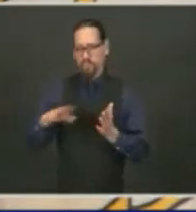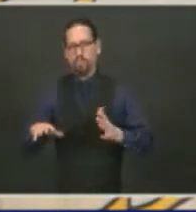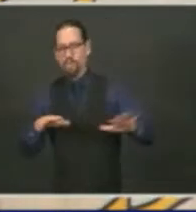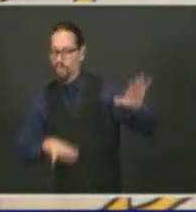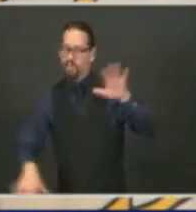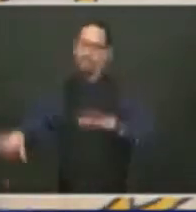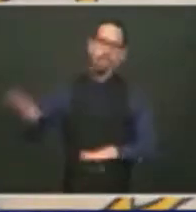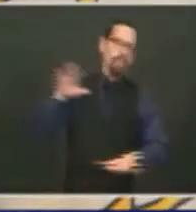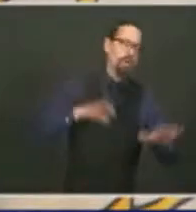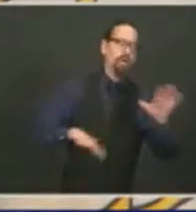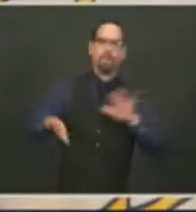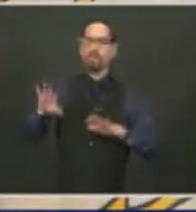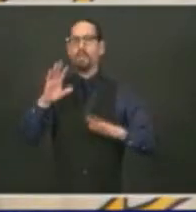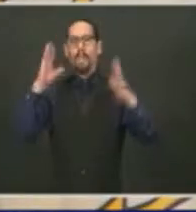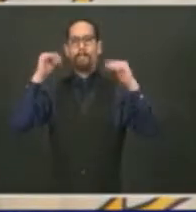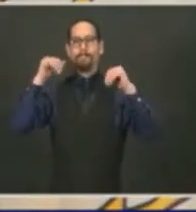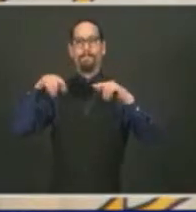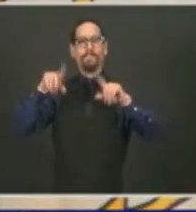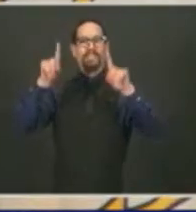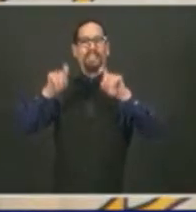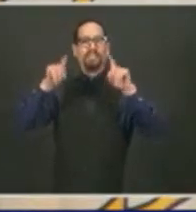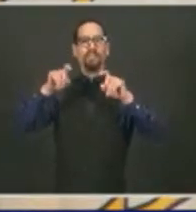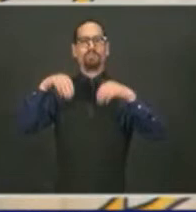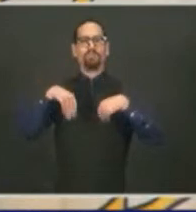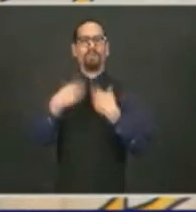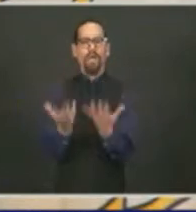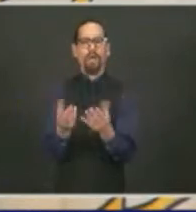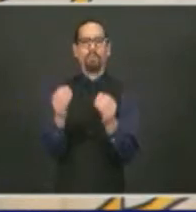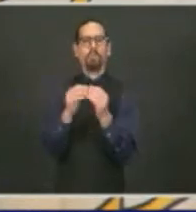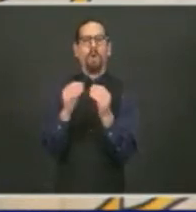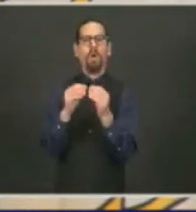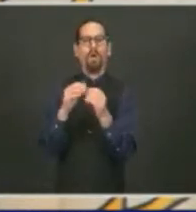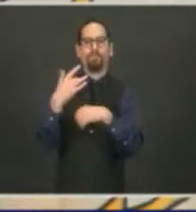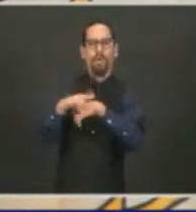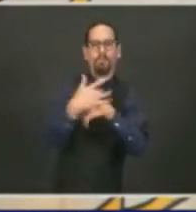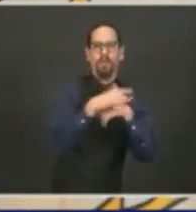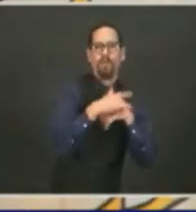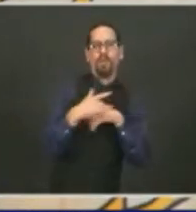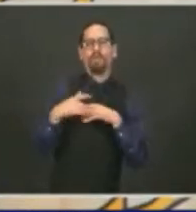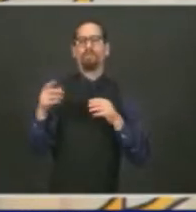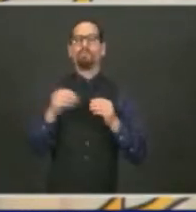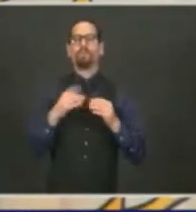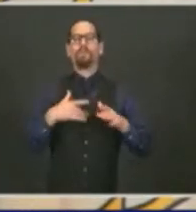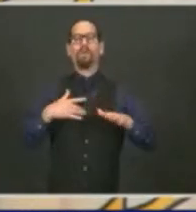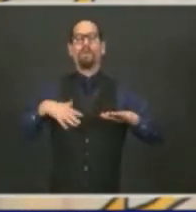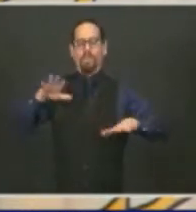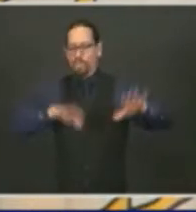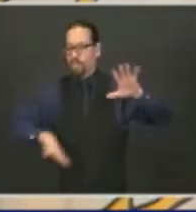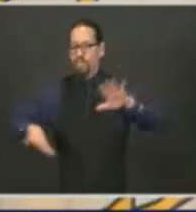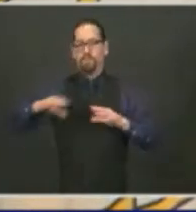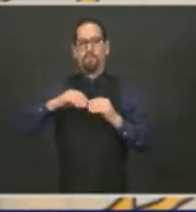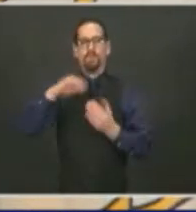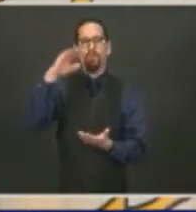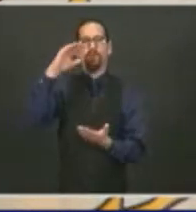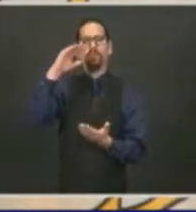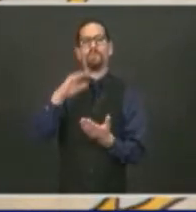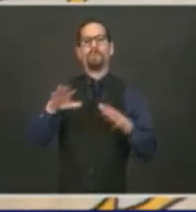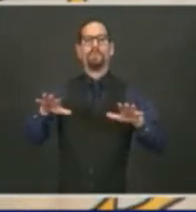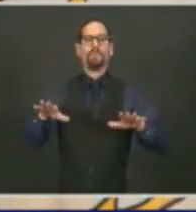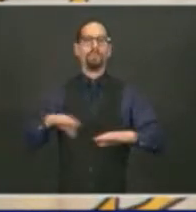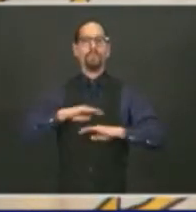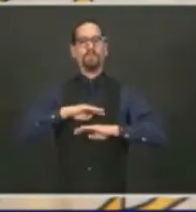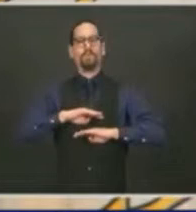parents and students a little more peace of mind that starting in January, we're going to have regular testing on